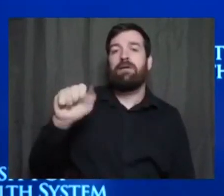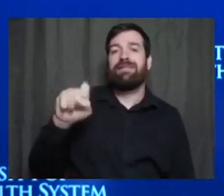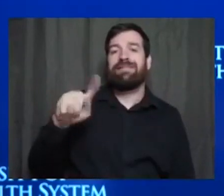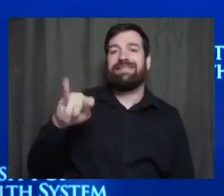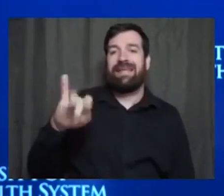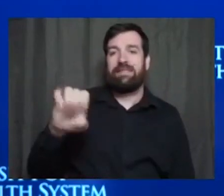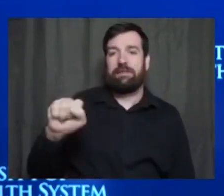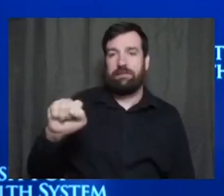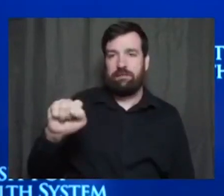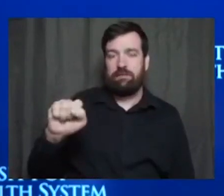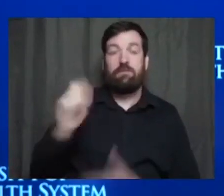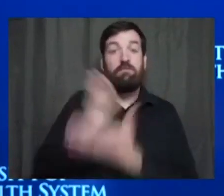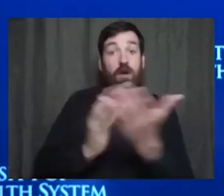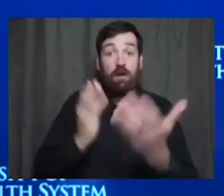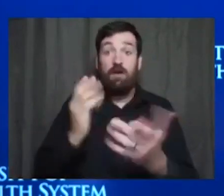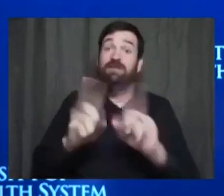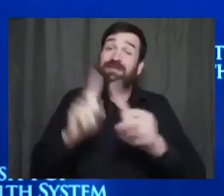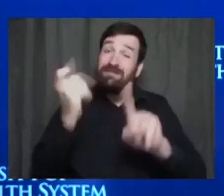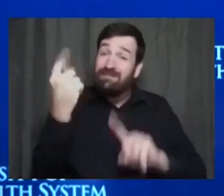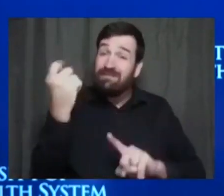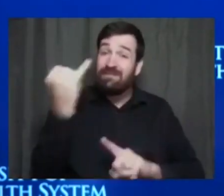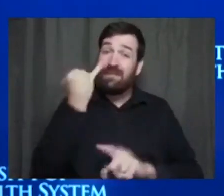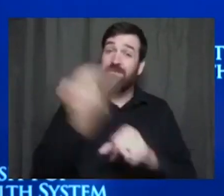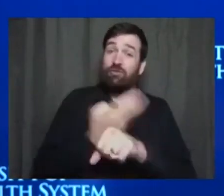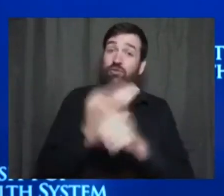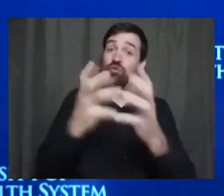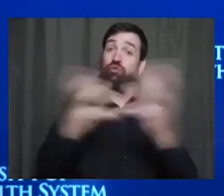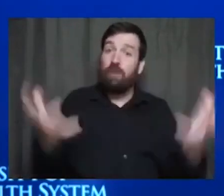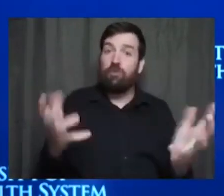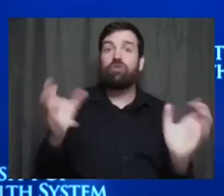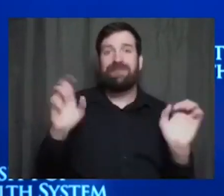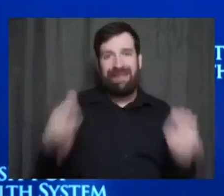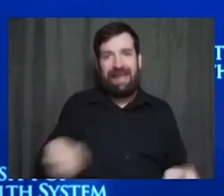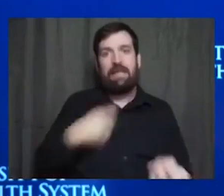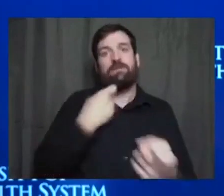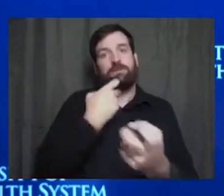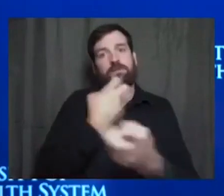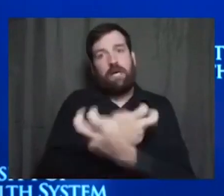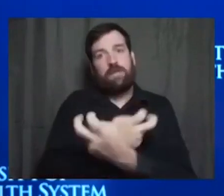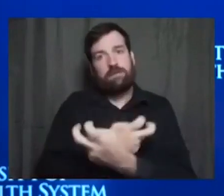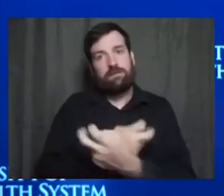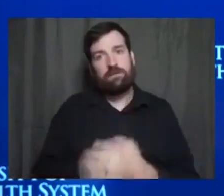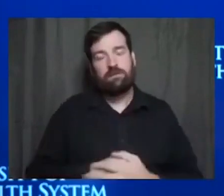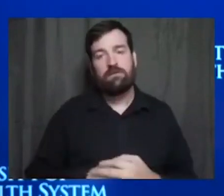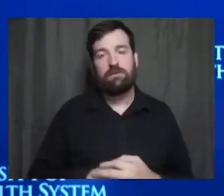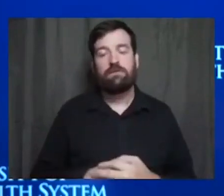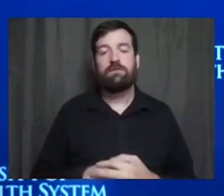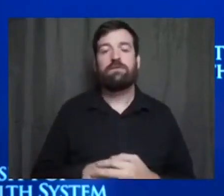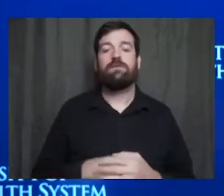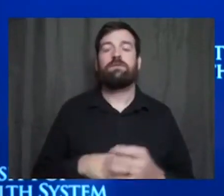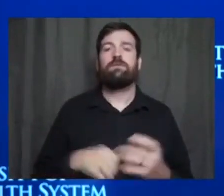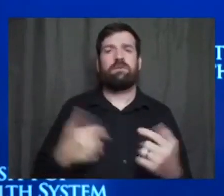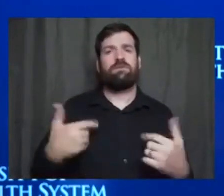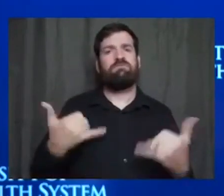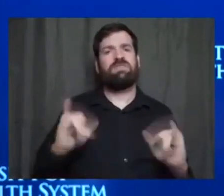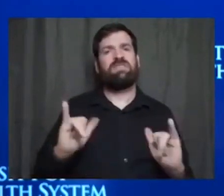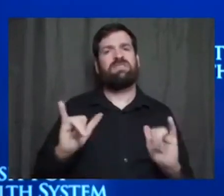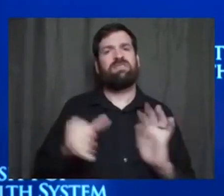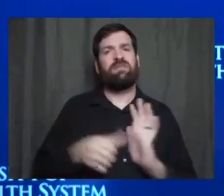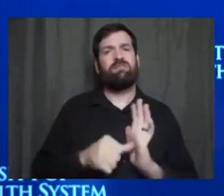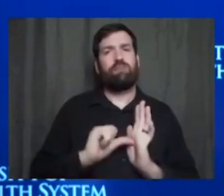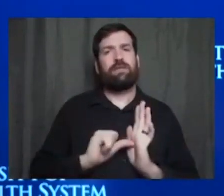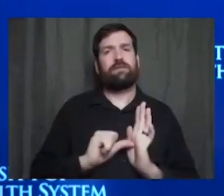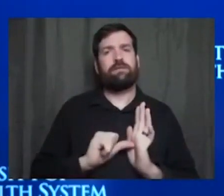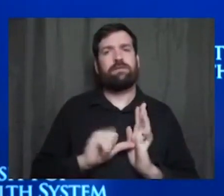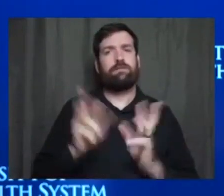you use too much, it can be toxic, and there can be toxicity associated with it. I'm still impressed that people would like to